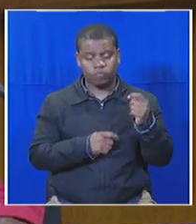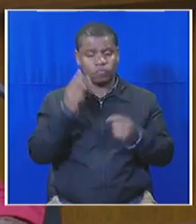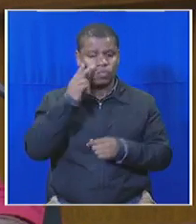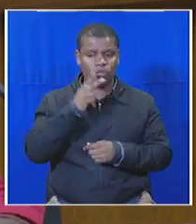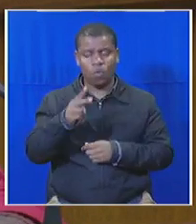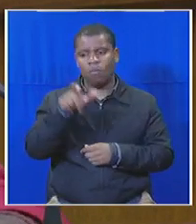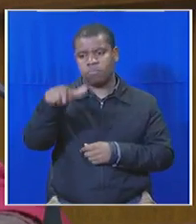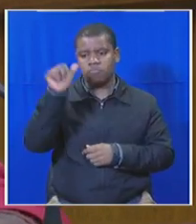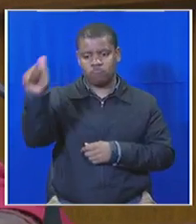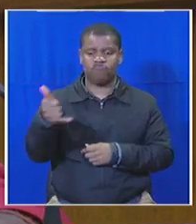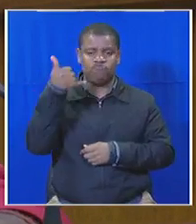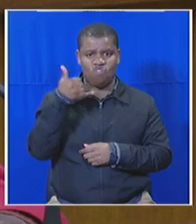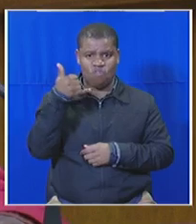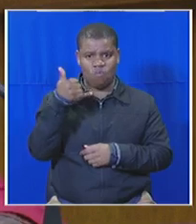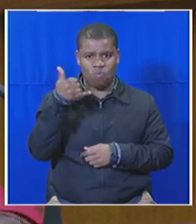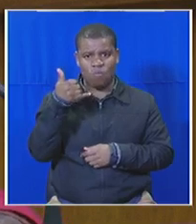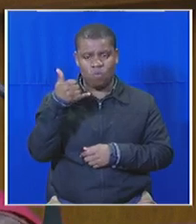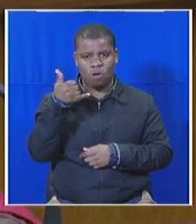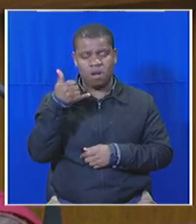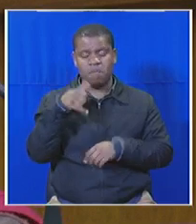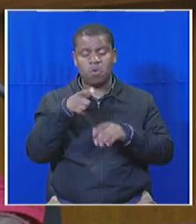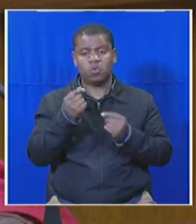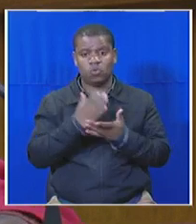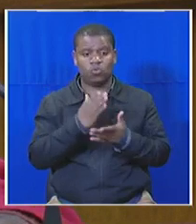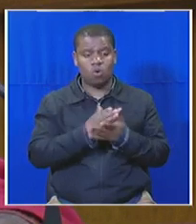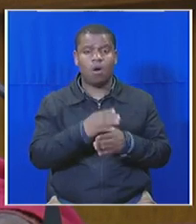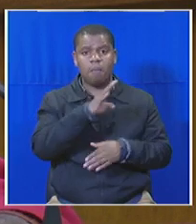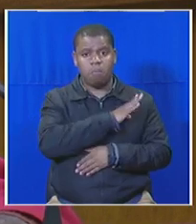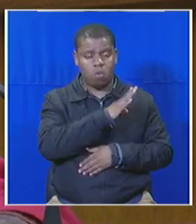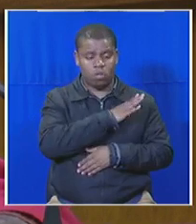by Zuma on remilitarization of police.